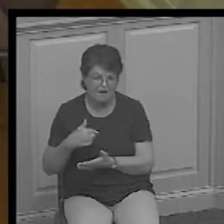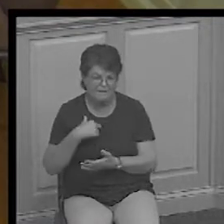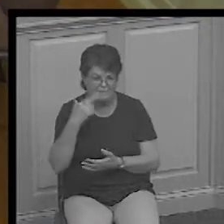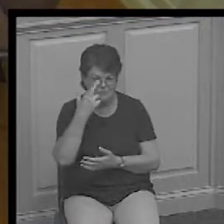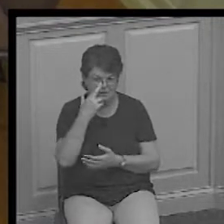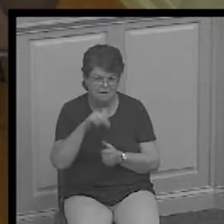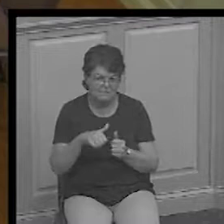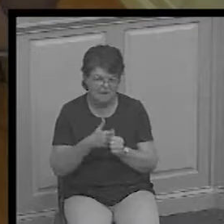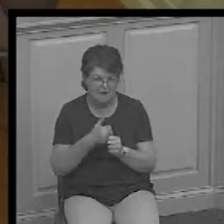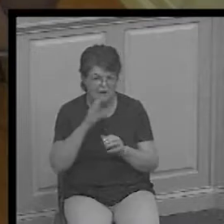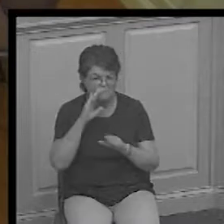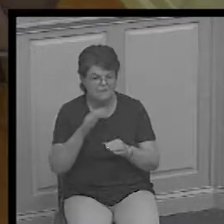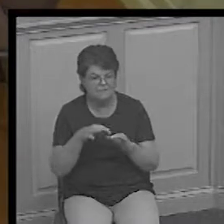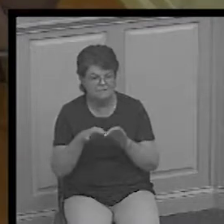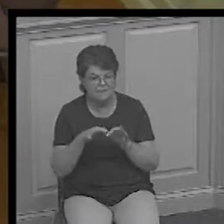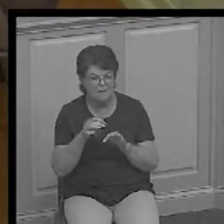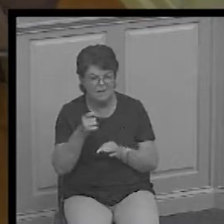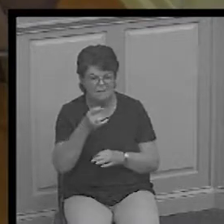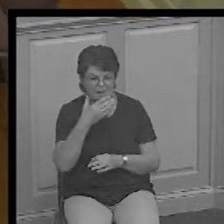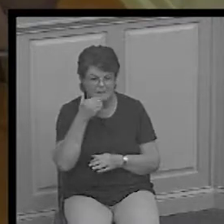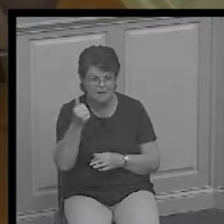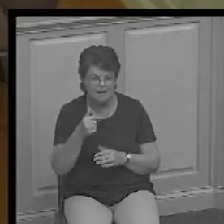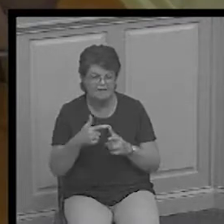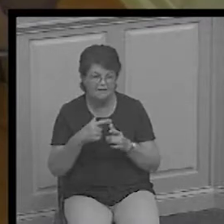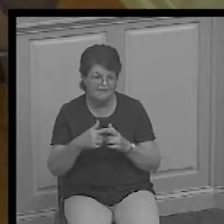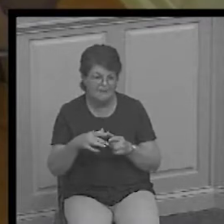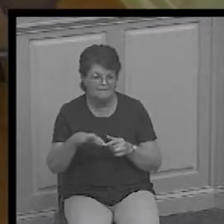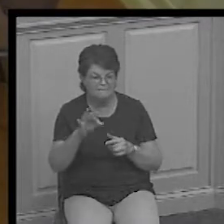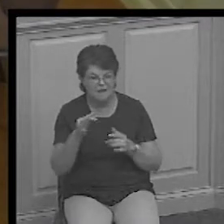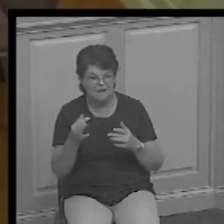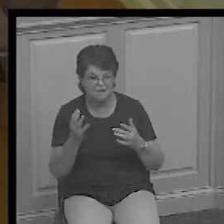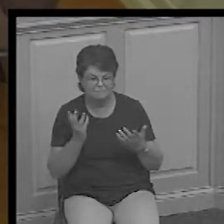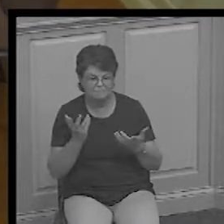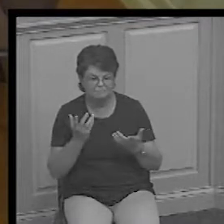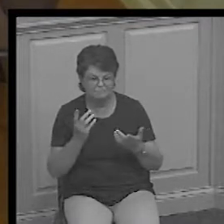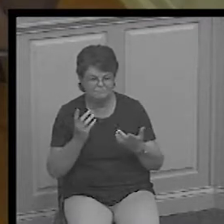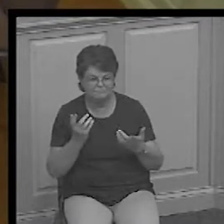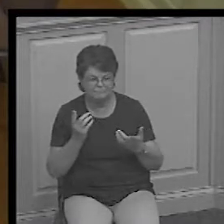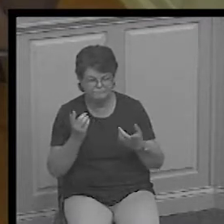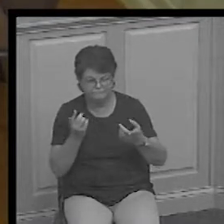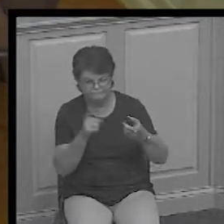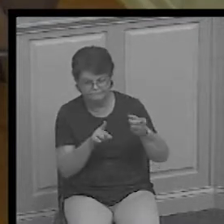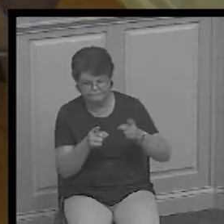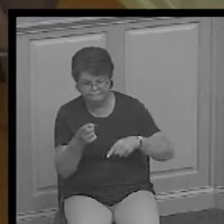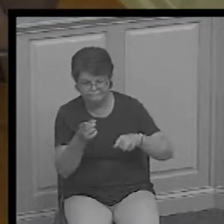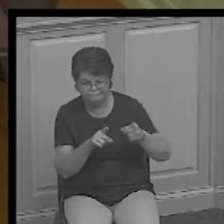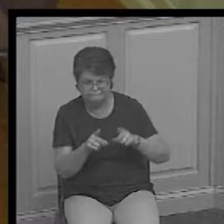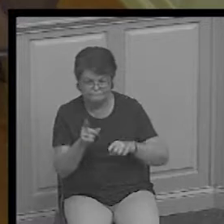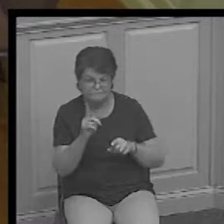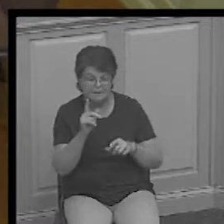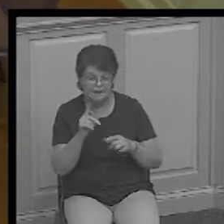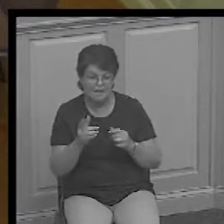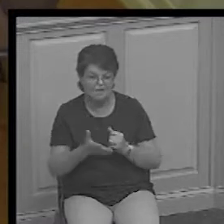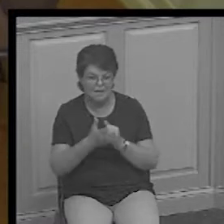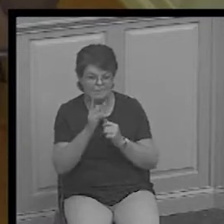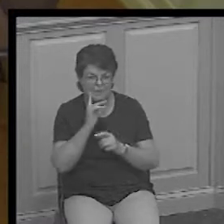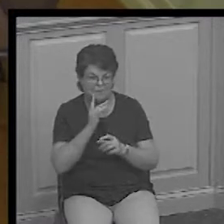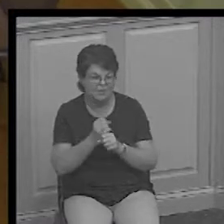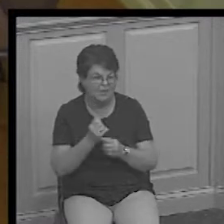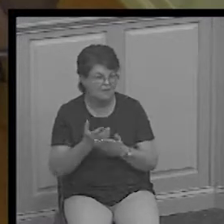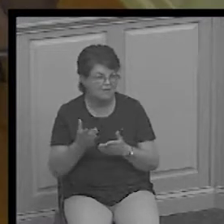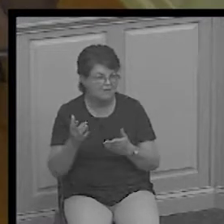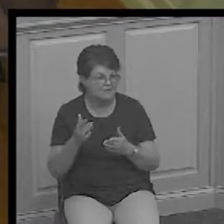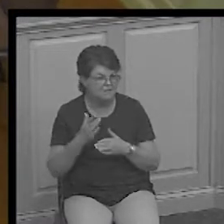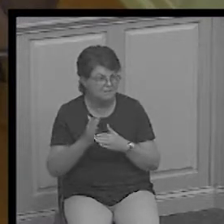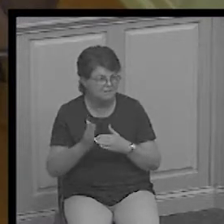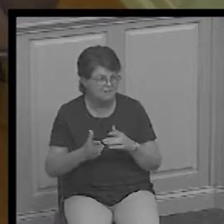reasoning behind it, and hopefully explain it a little bit better, and then find a compromise. I mean, that's the other thing, is we want to help people get things done, too. You're saying